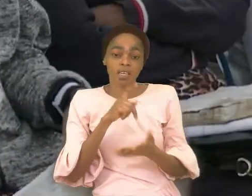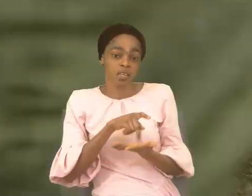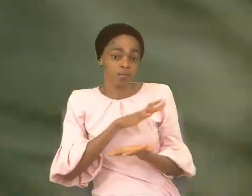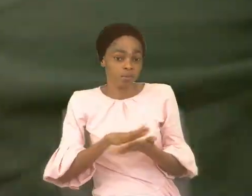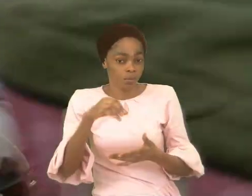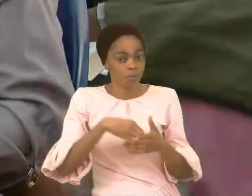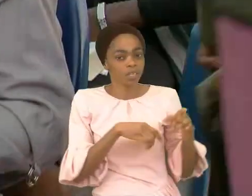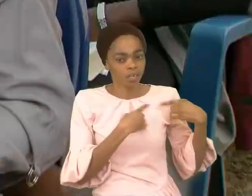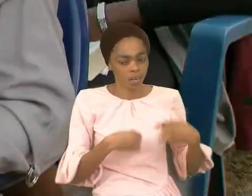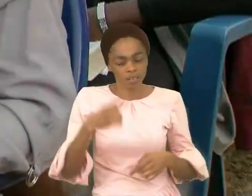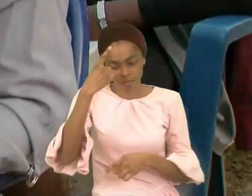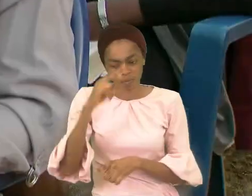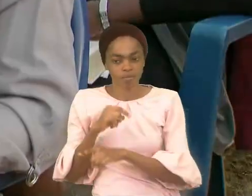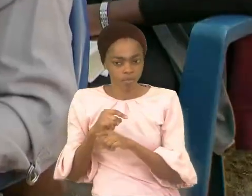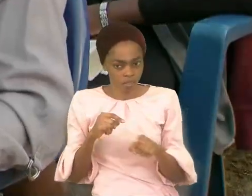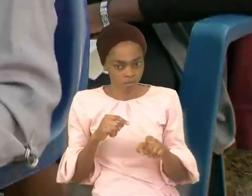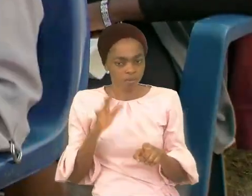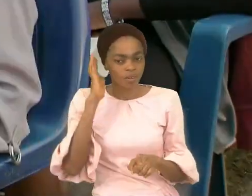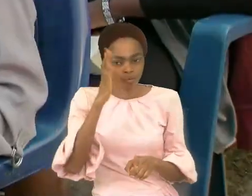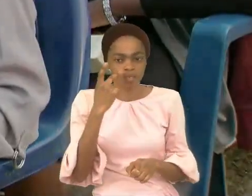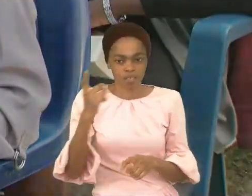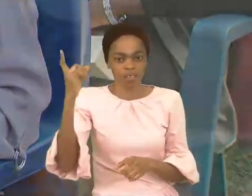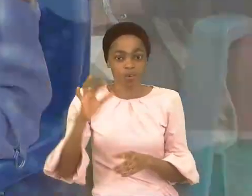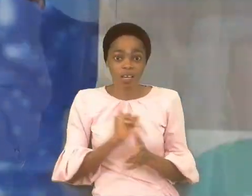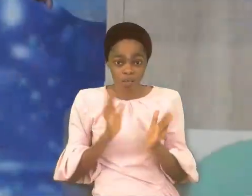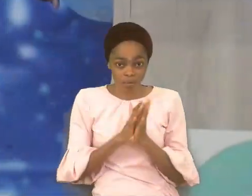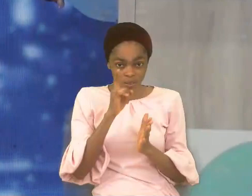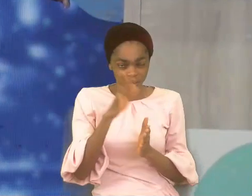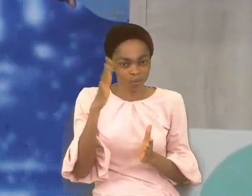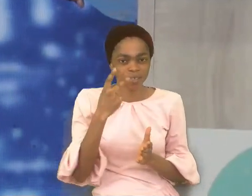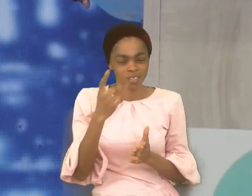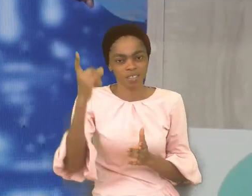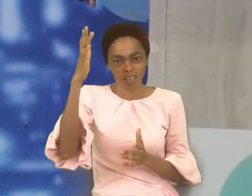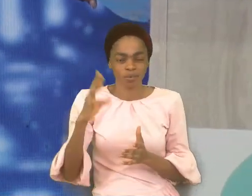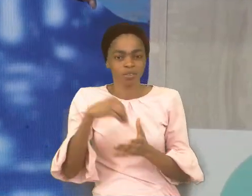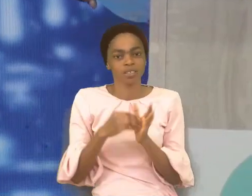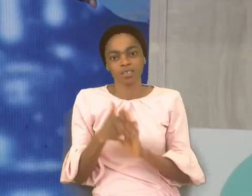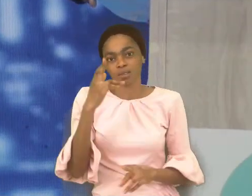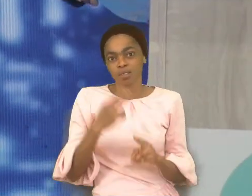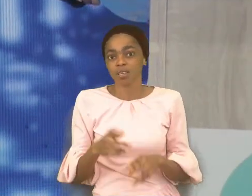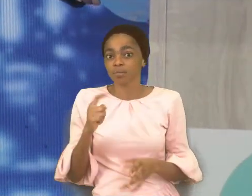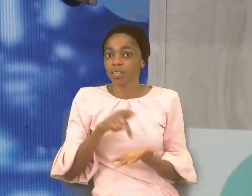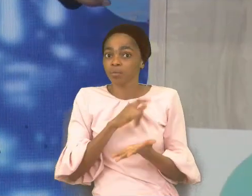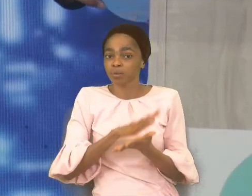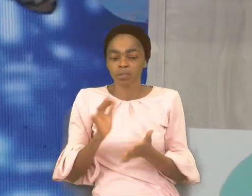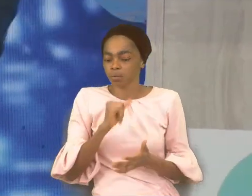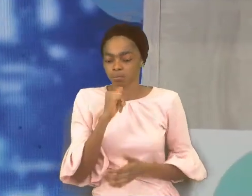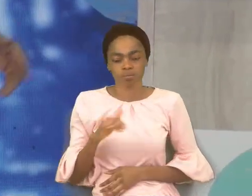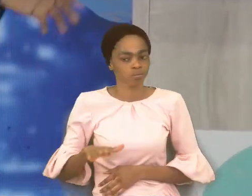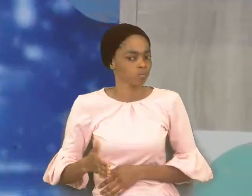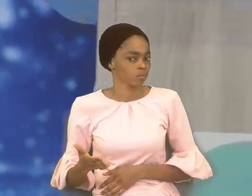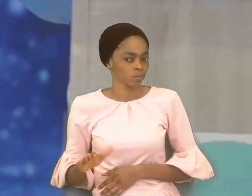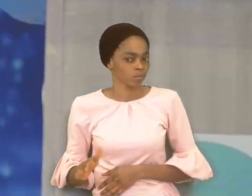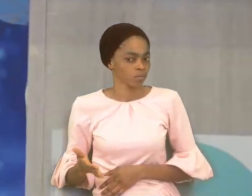God. The pure that will not compromise. The pure that will not be cowardly. The